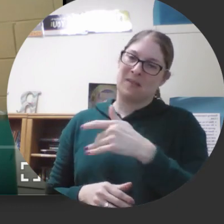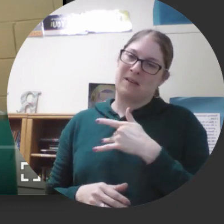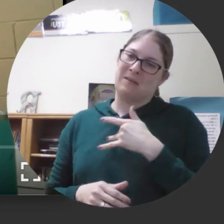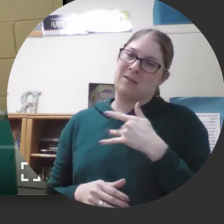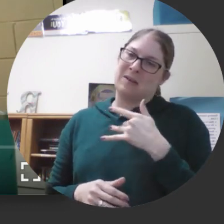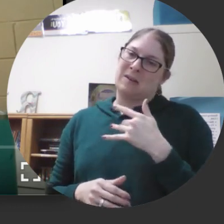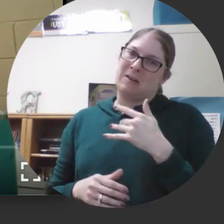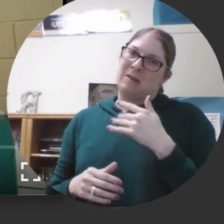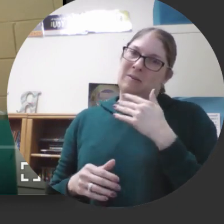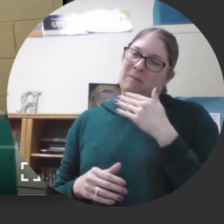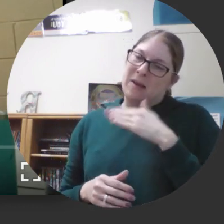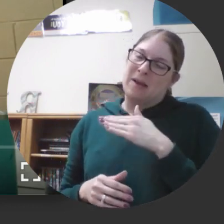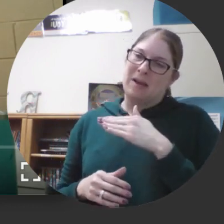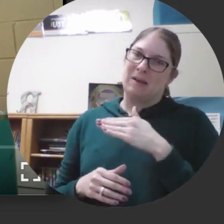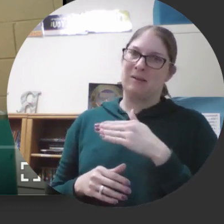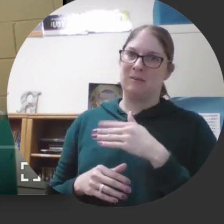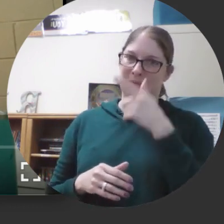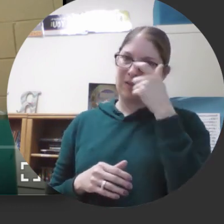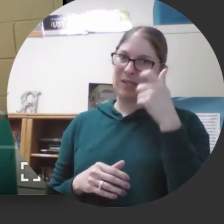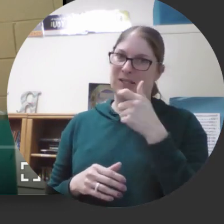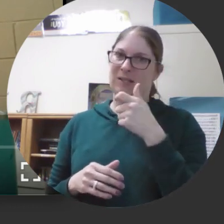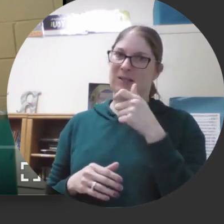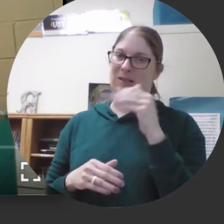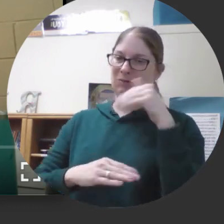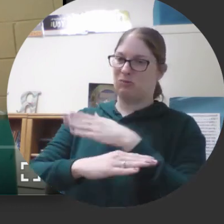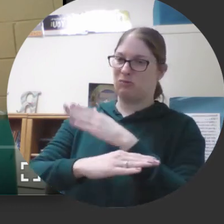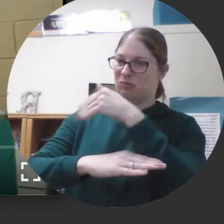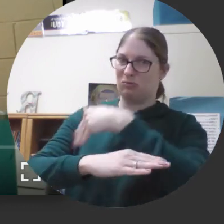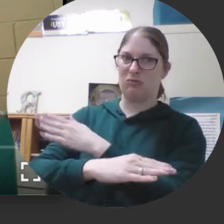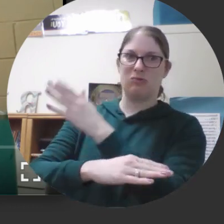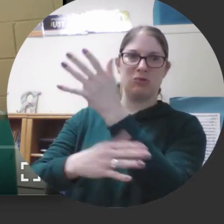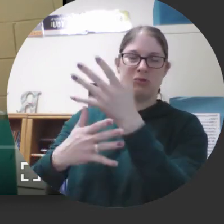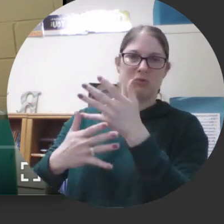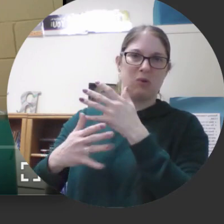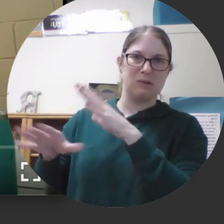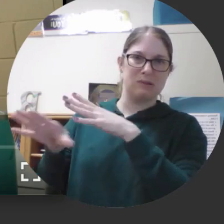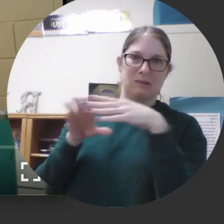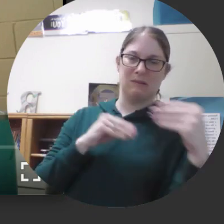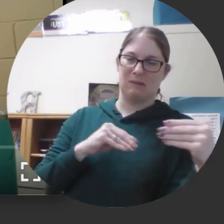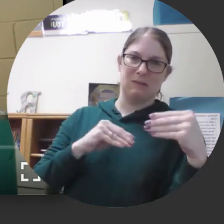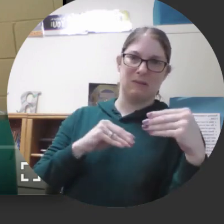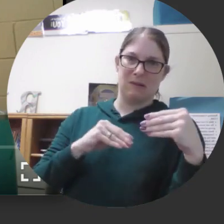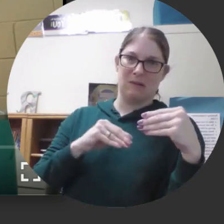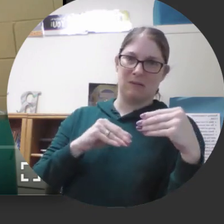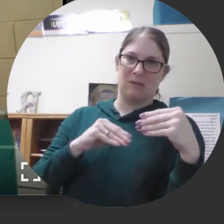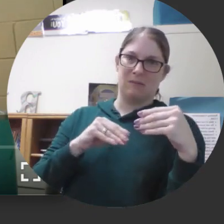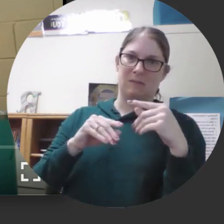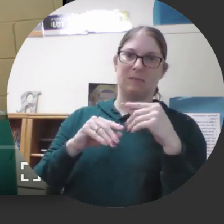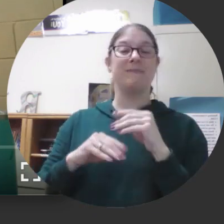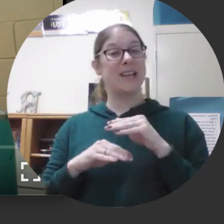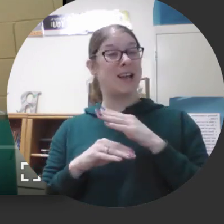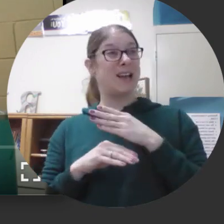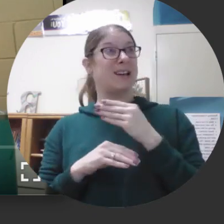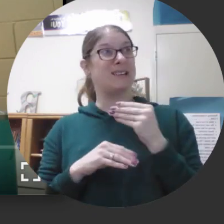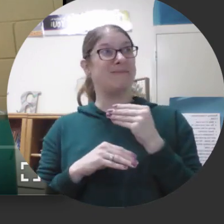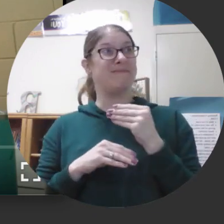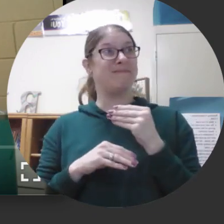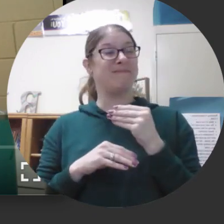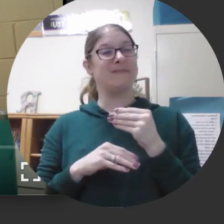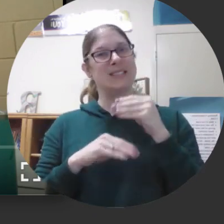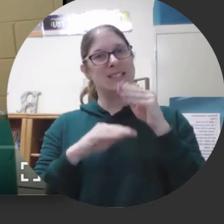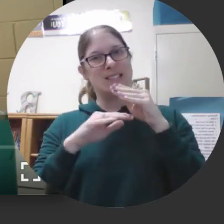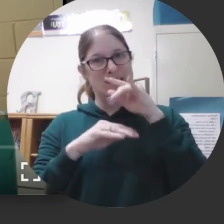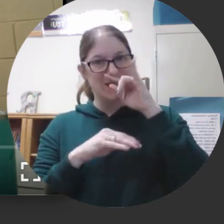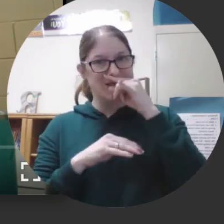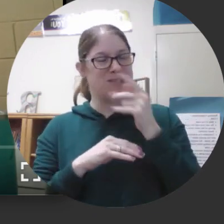After all, whatever it was certainly quite extraordinary, and the children were so thrilled about it. And as for her father,